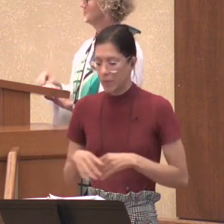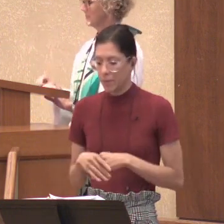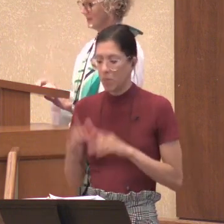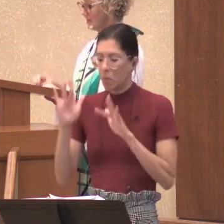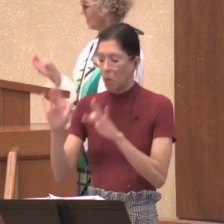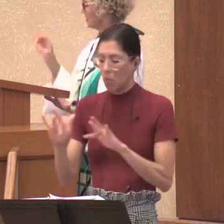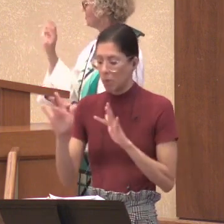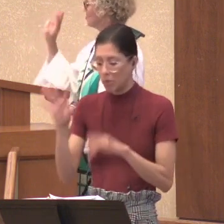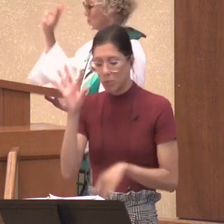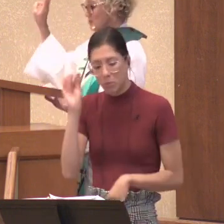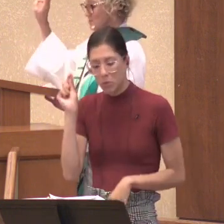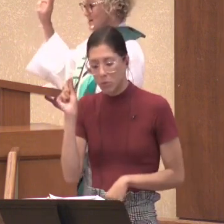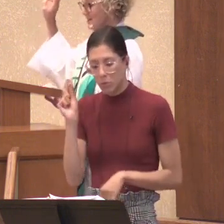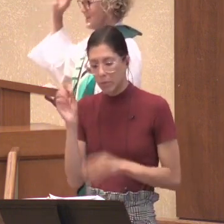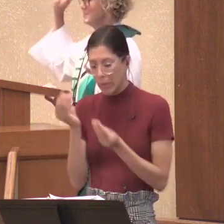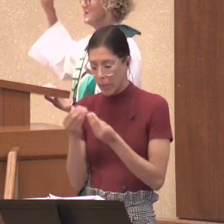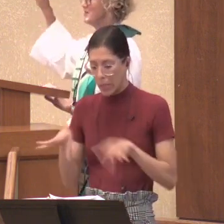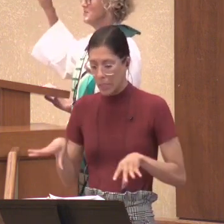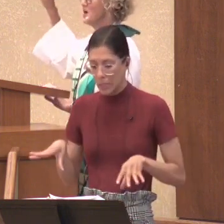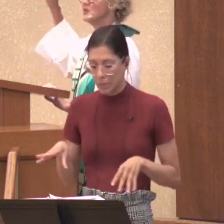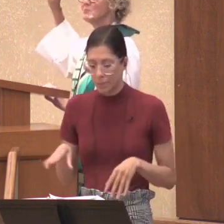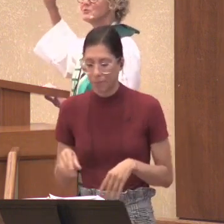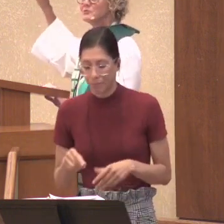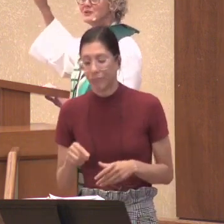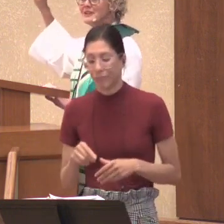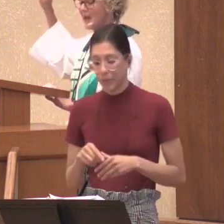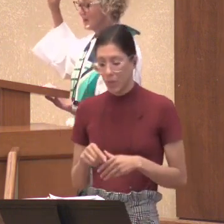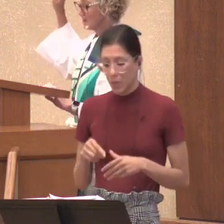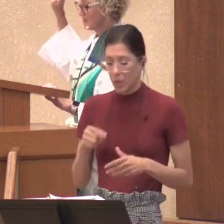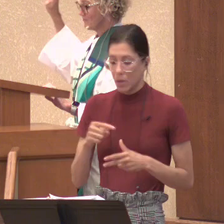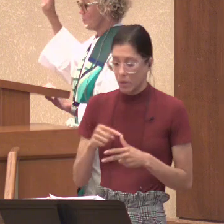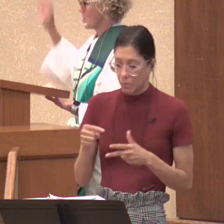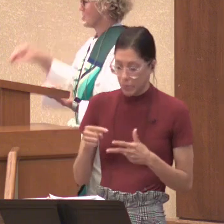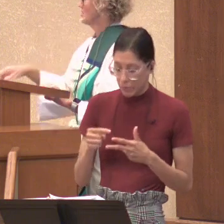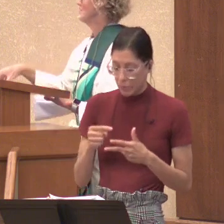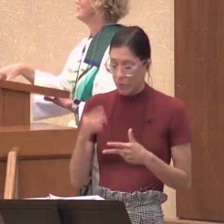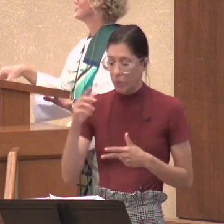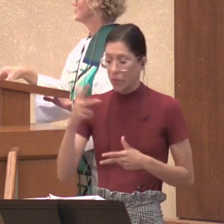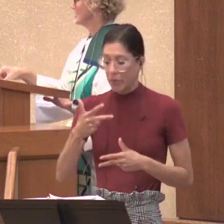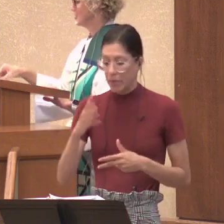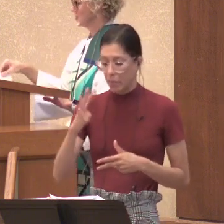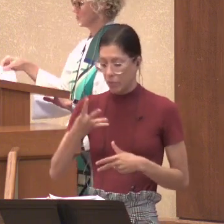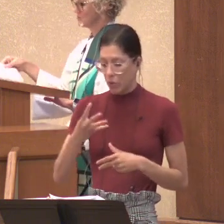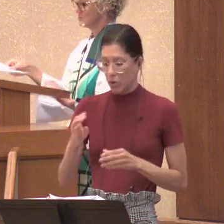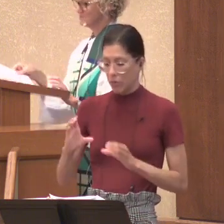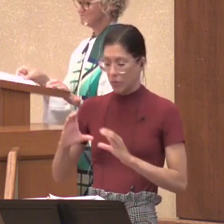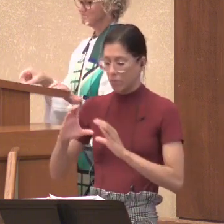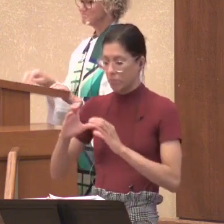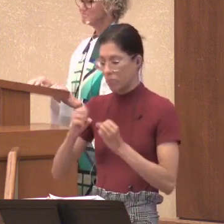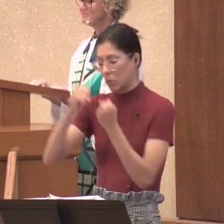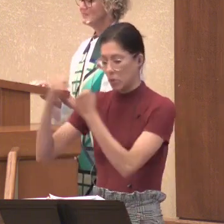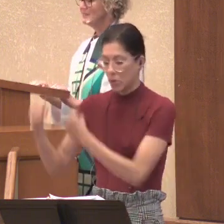lost. Jochebed and Miriam are number 3 and number 4 of the courageous crew.